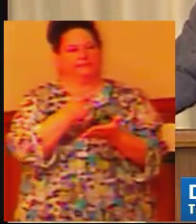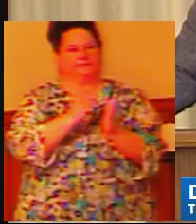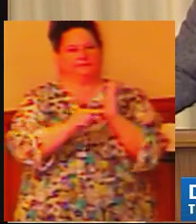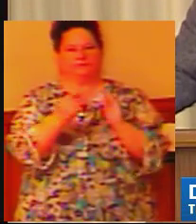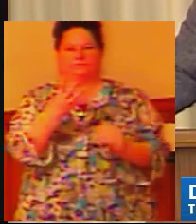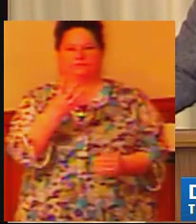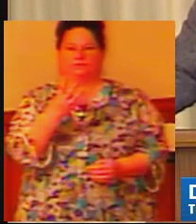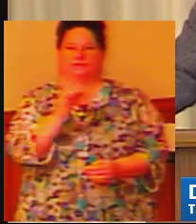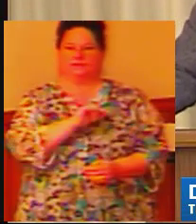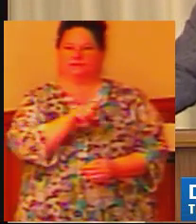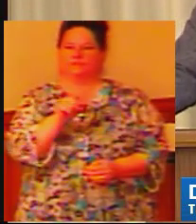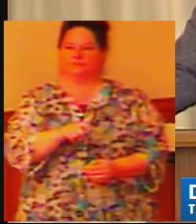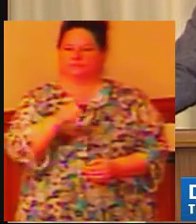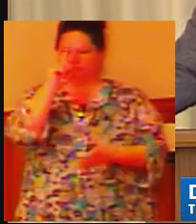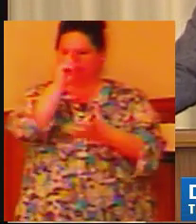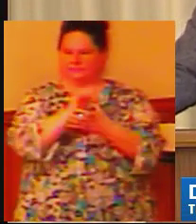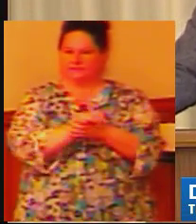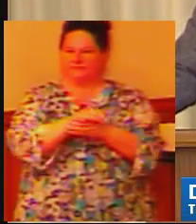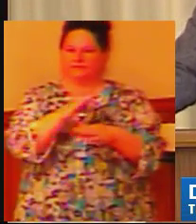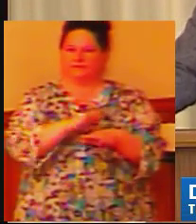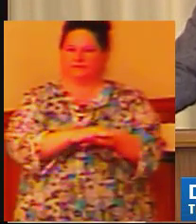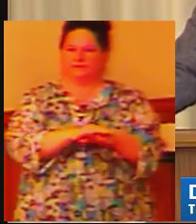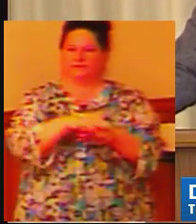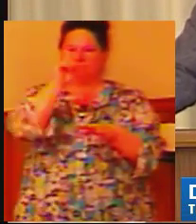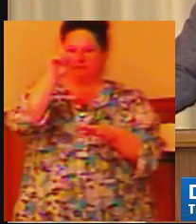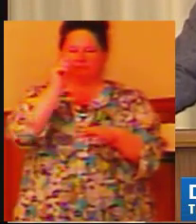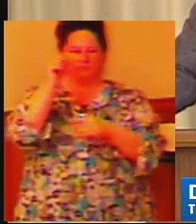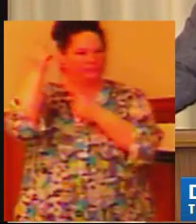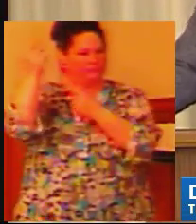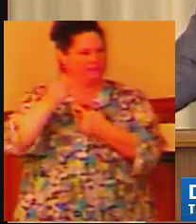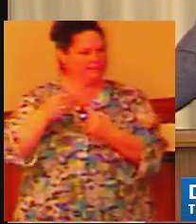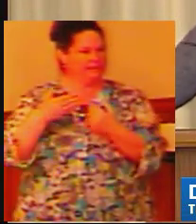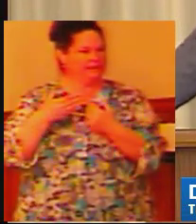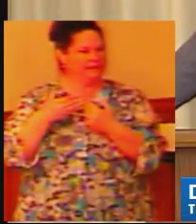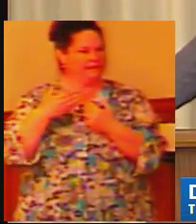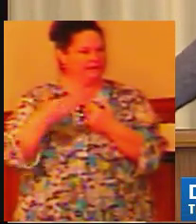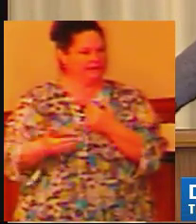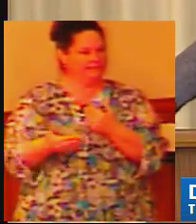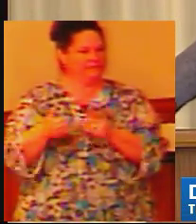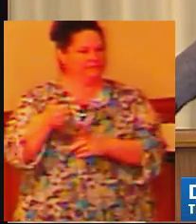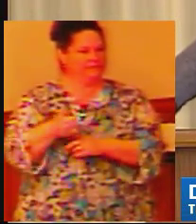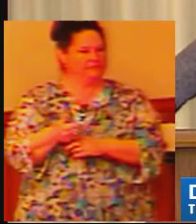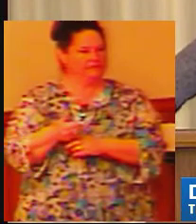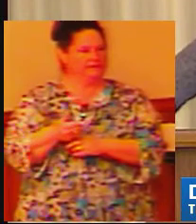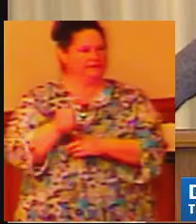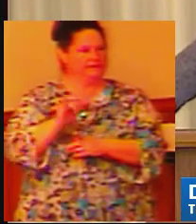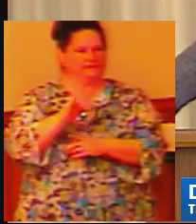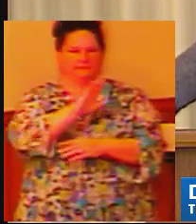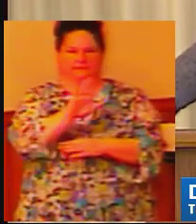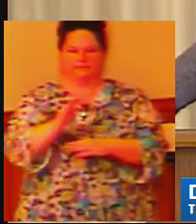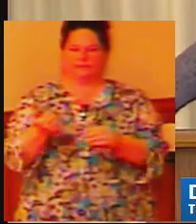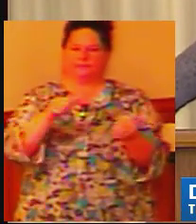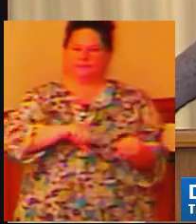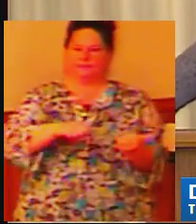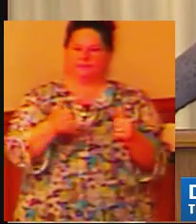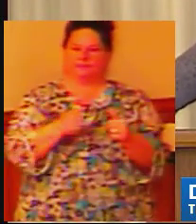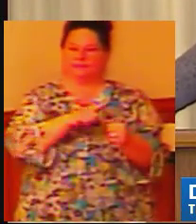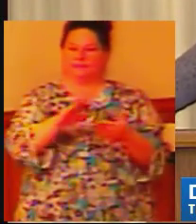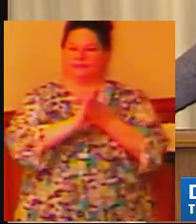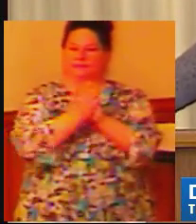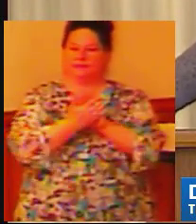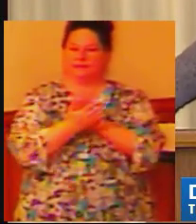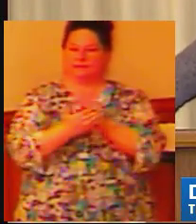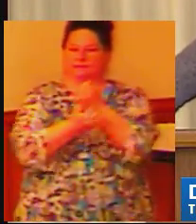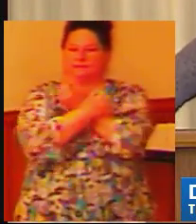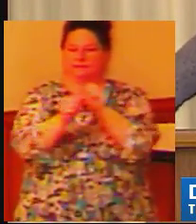4, that they should believe on him that should come after him. That was their baptism. And then they also became